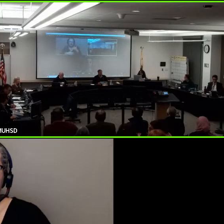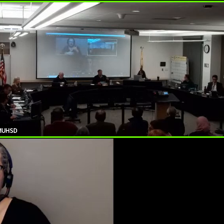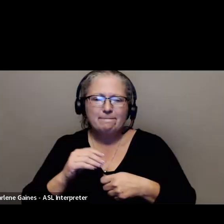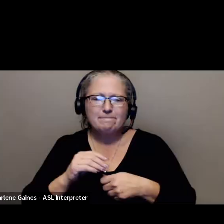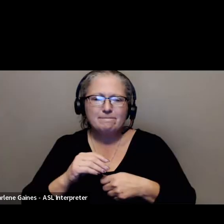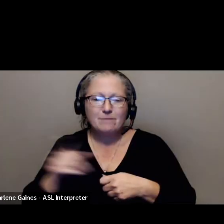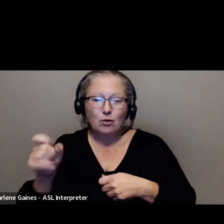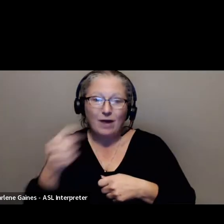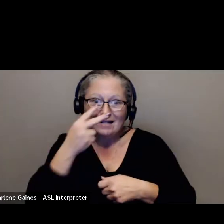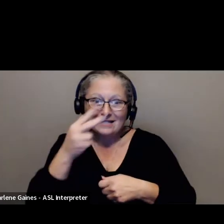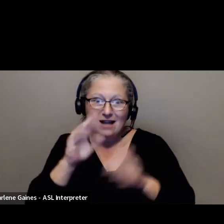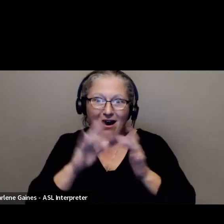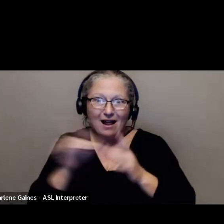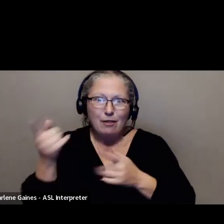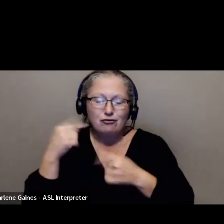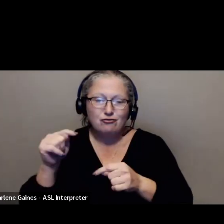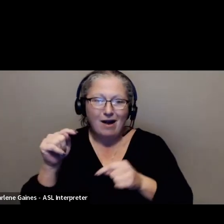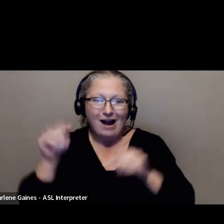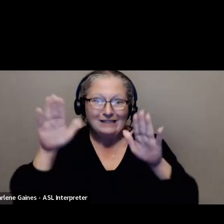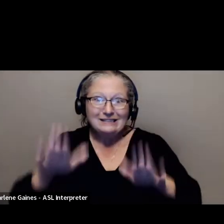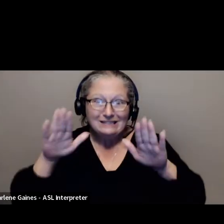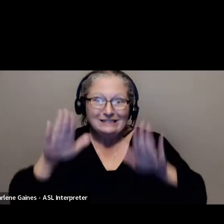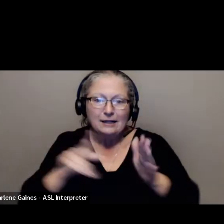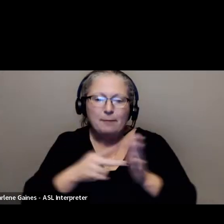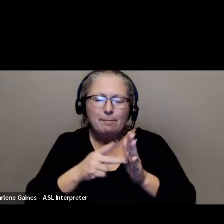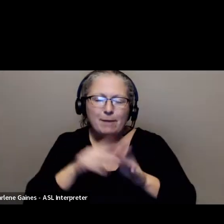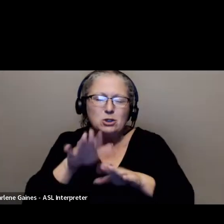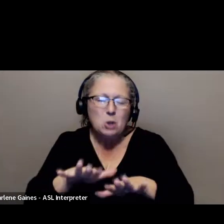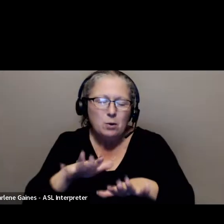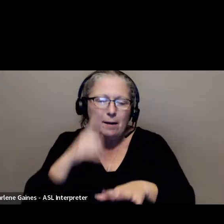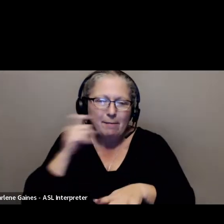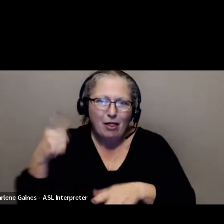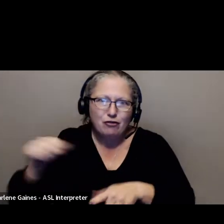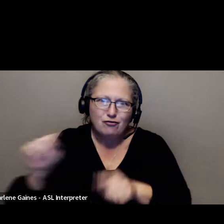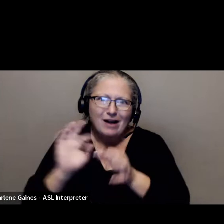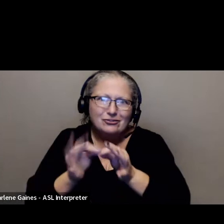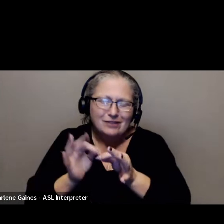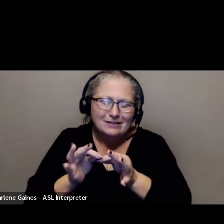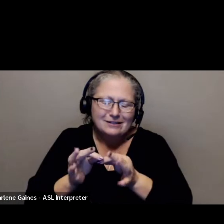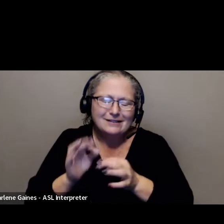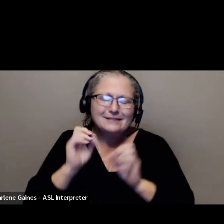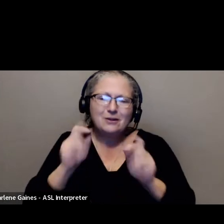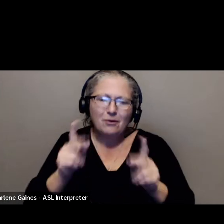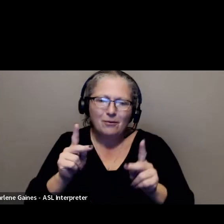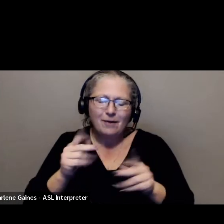if you could see online, they were trying to go like this, which means to slow down if possible, because we're trying to translate. Yeah. Okay.